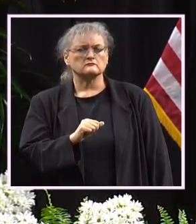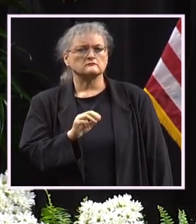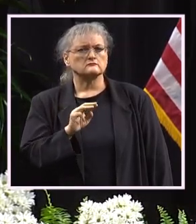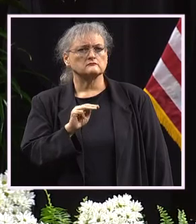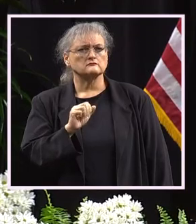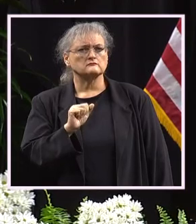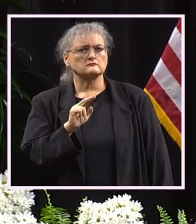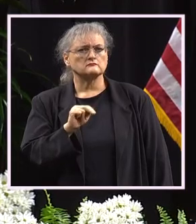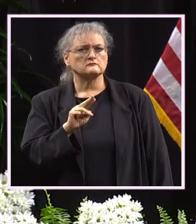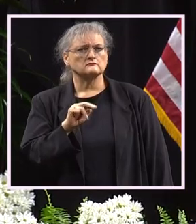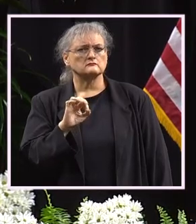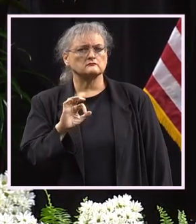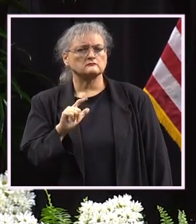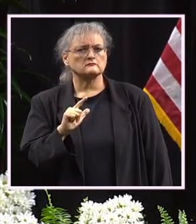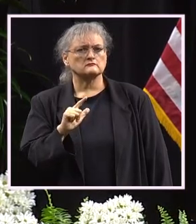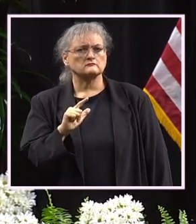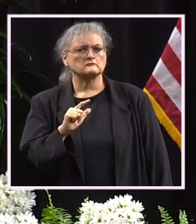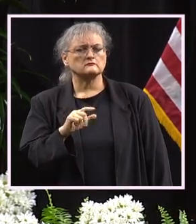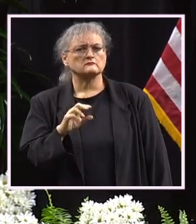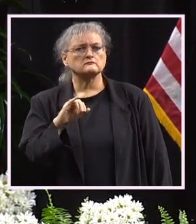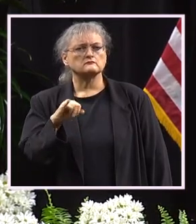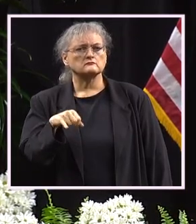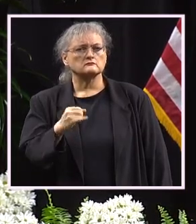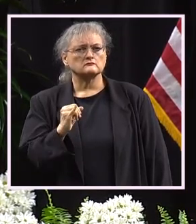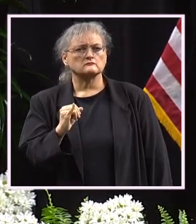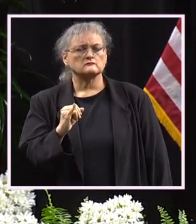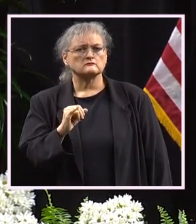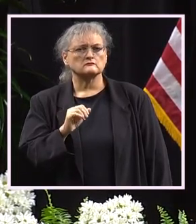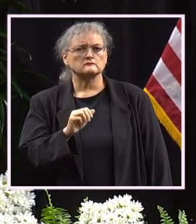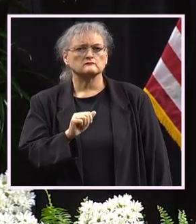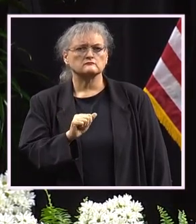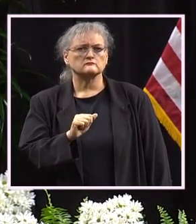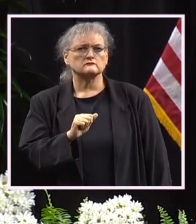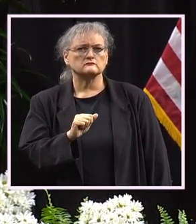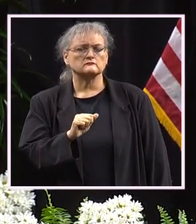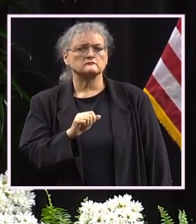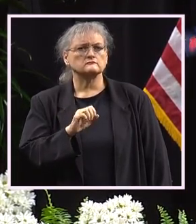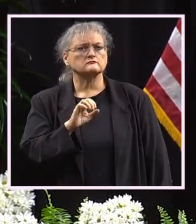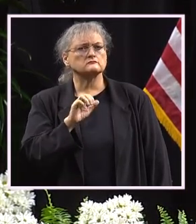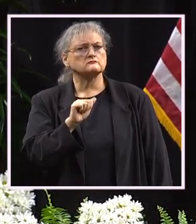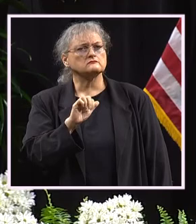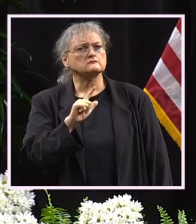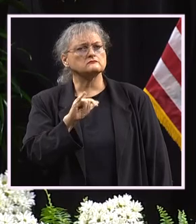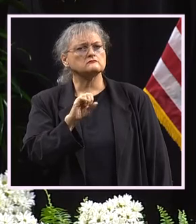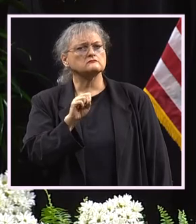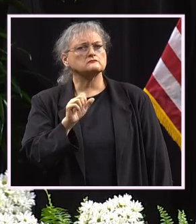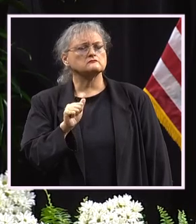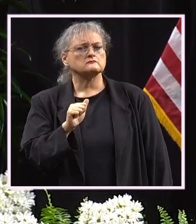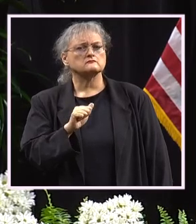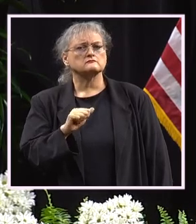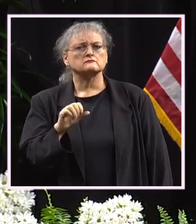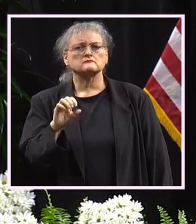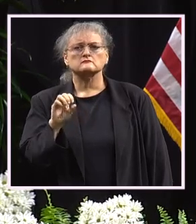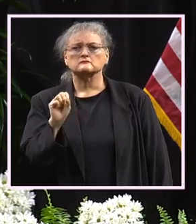Manuel James, Master of Science. Alyssa Grace Salinas, MBA.